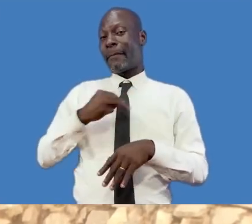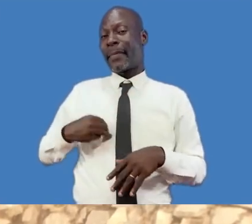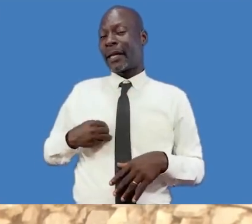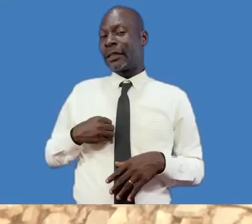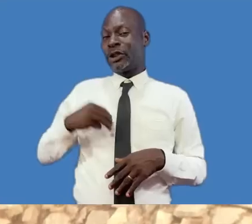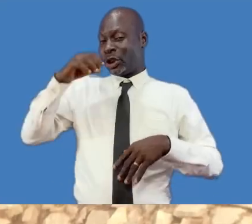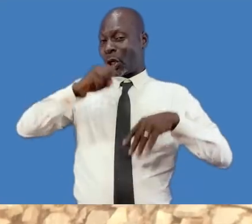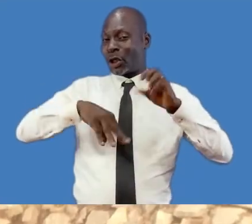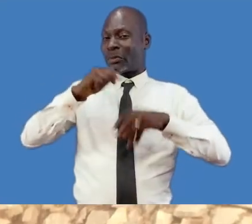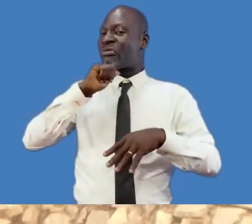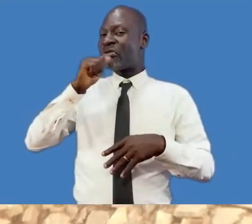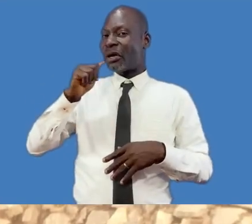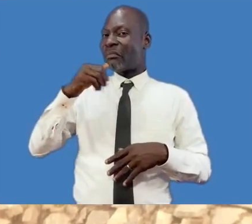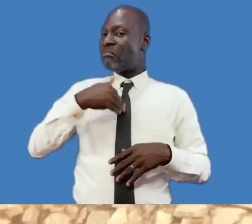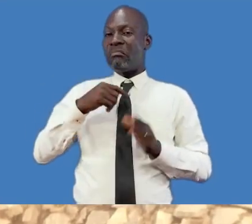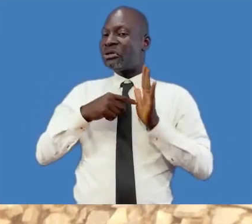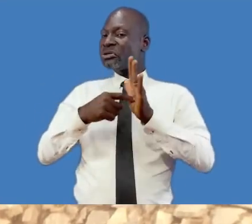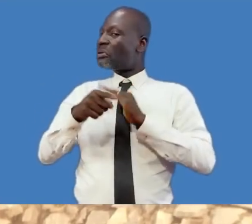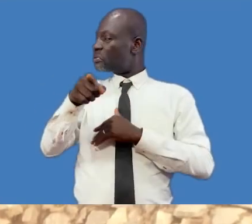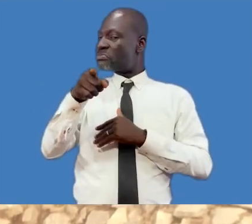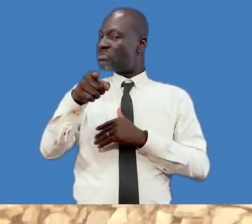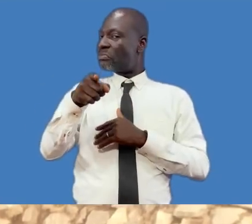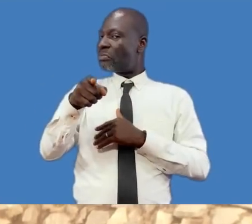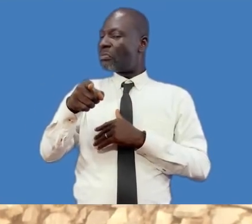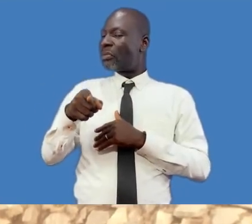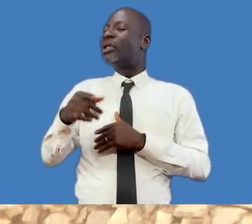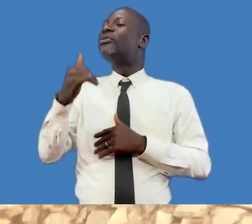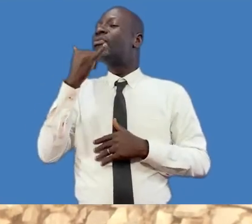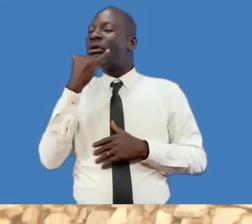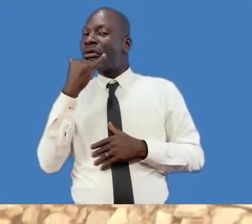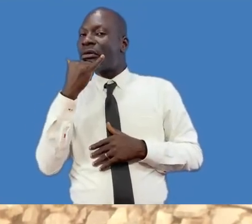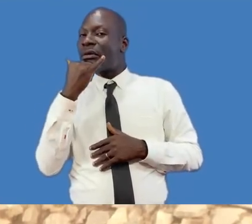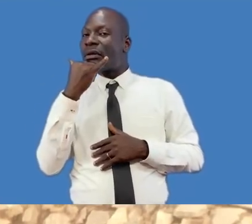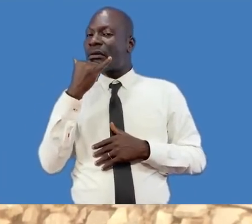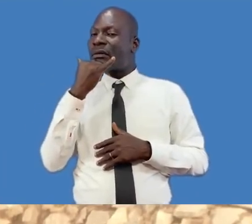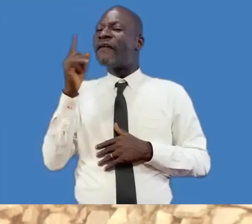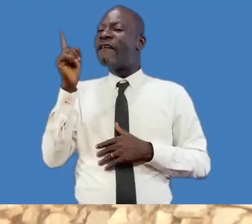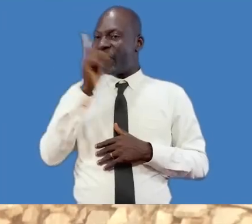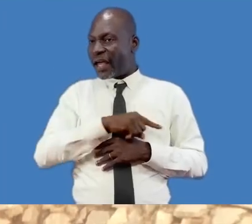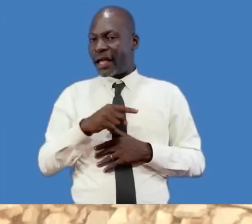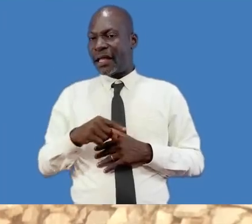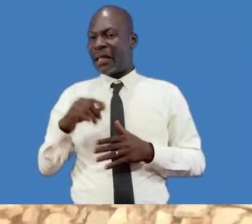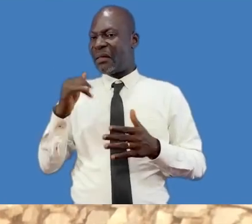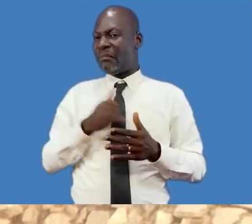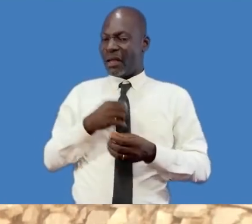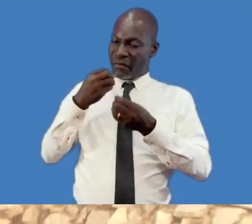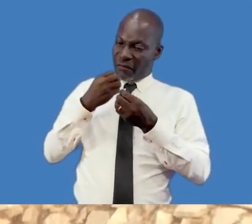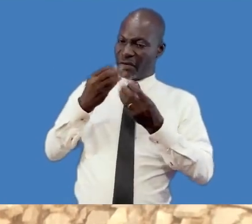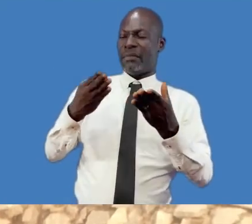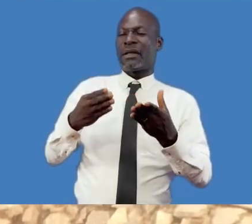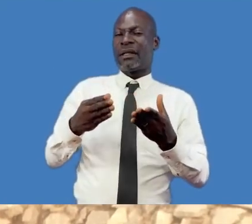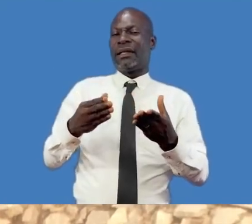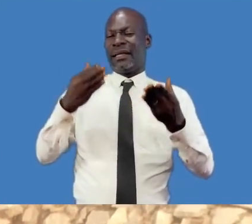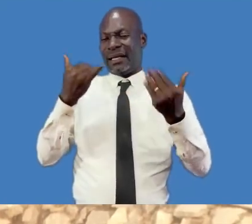wo beto no enyame na me be kire eya na ada aza ani nkontom posam ene